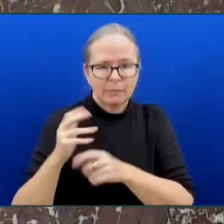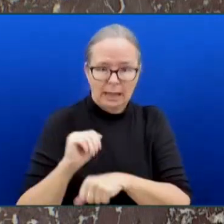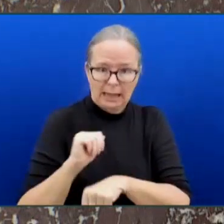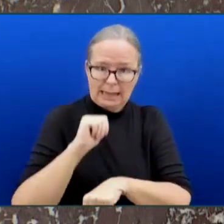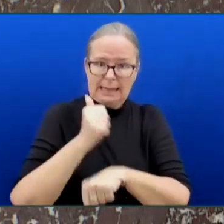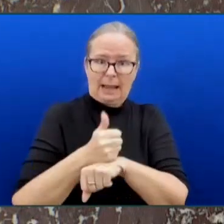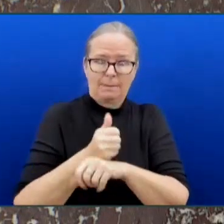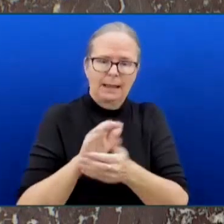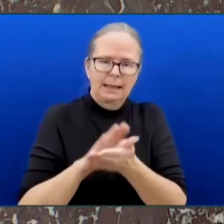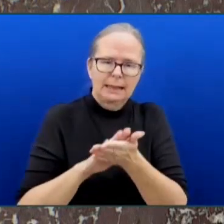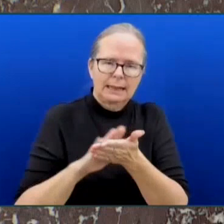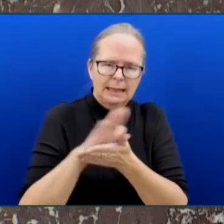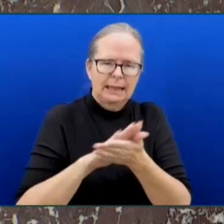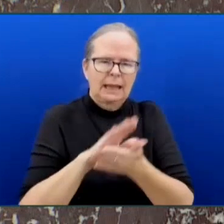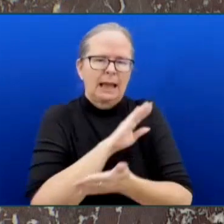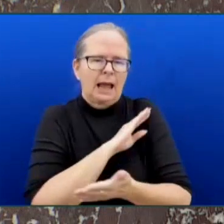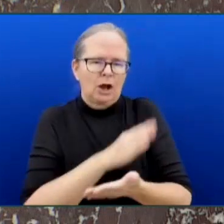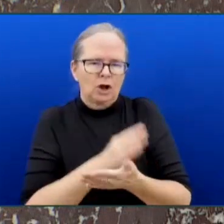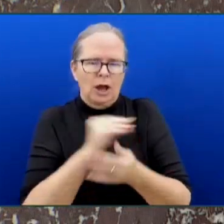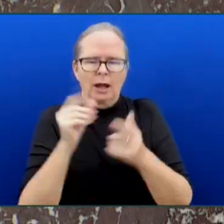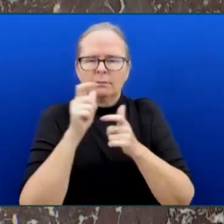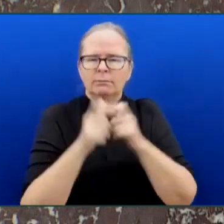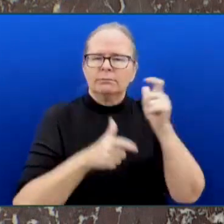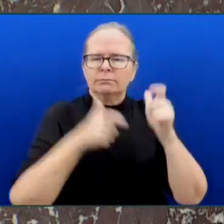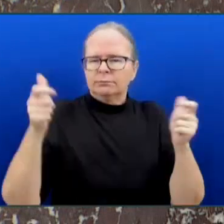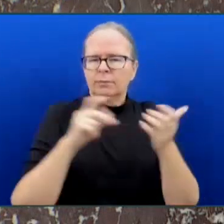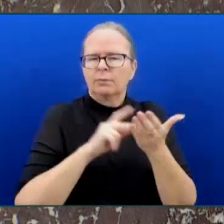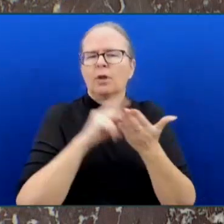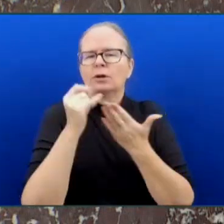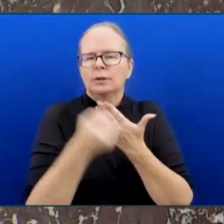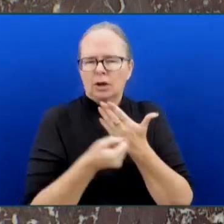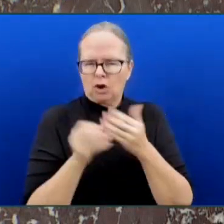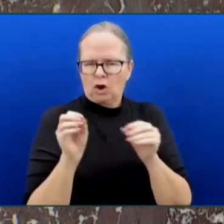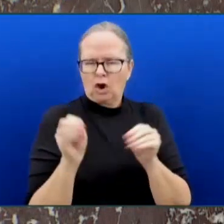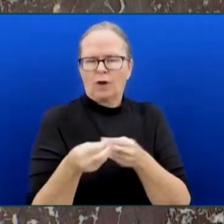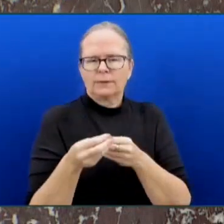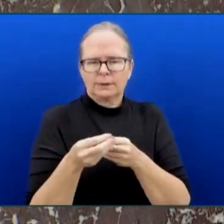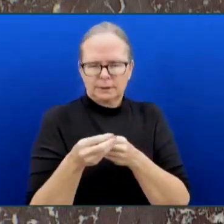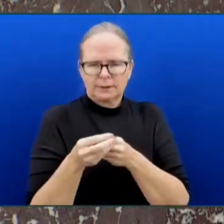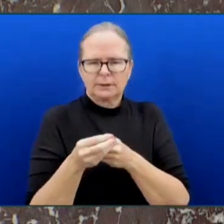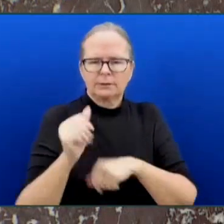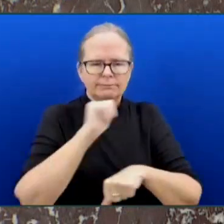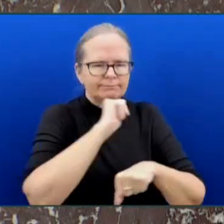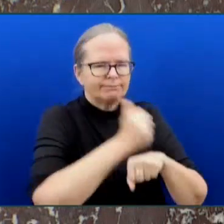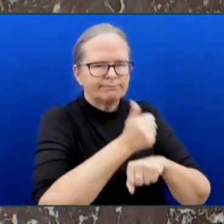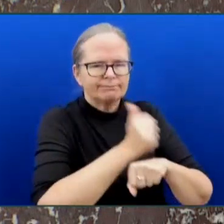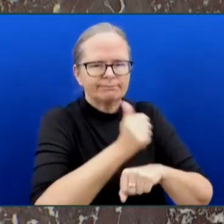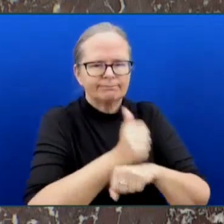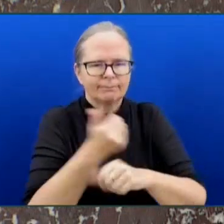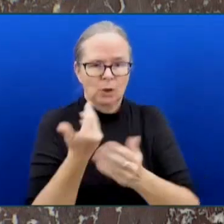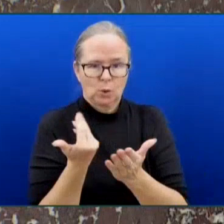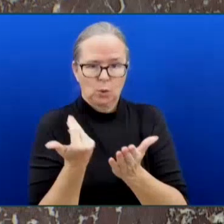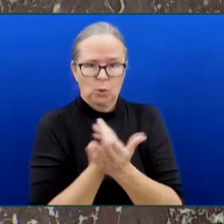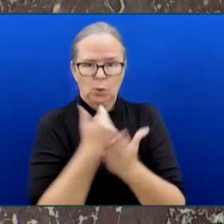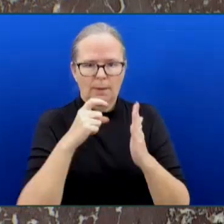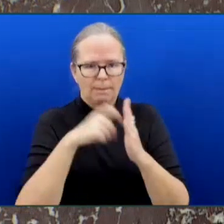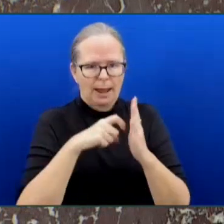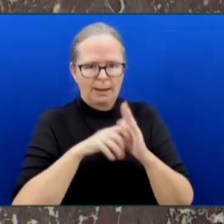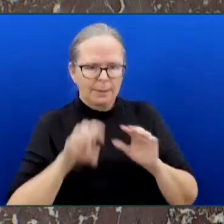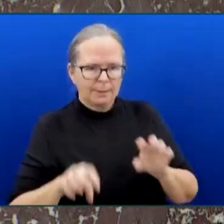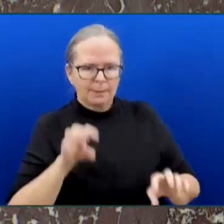investment in British Columbia. We recently had very productive meetings with the Mining Association of British